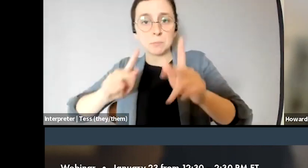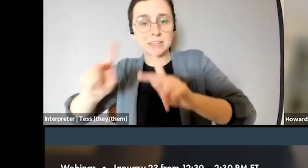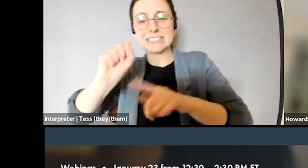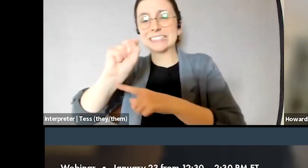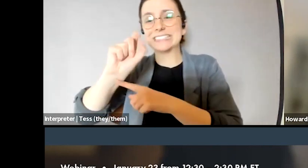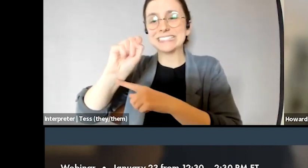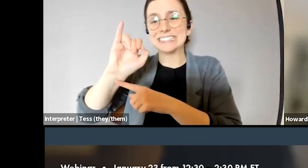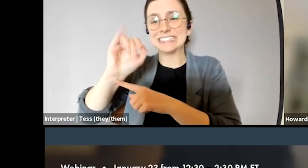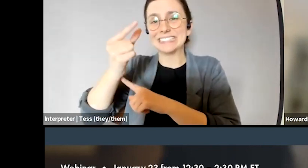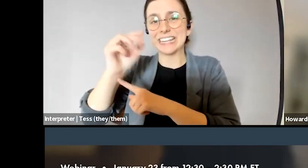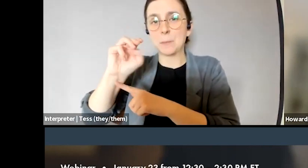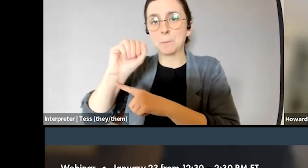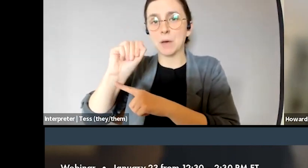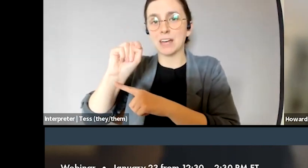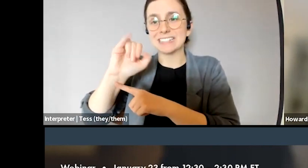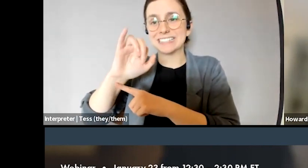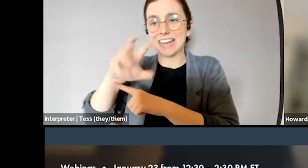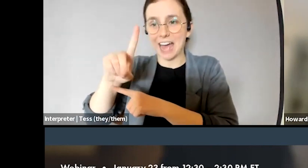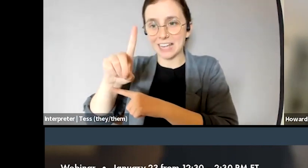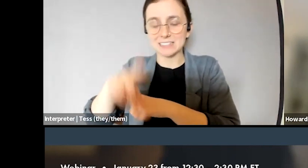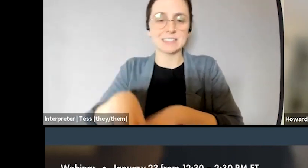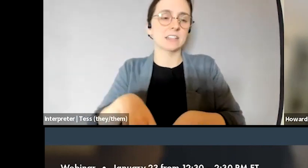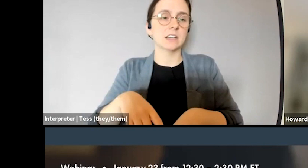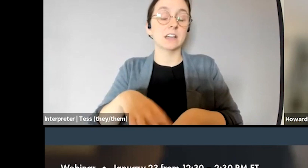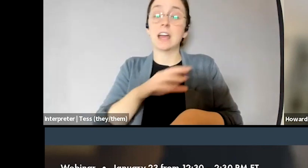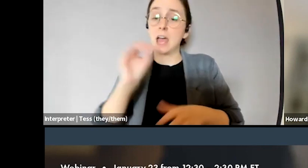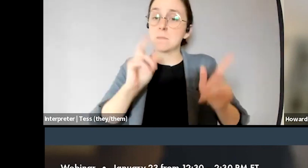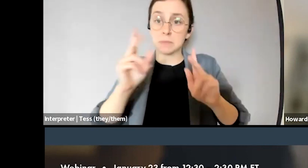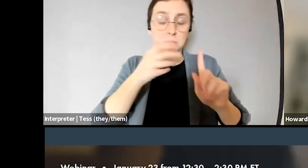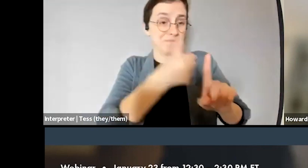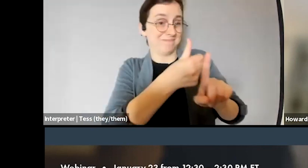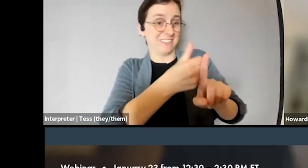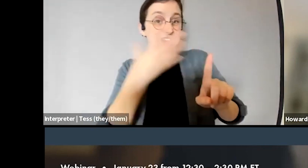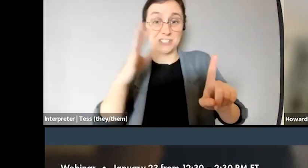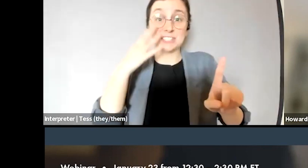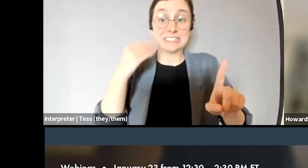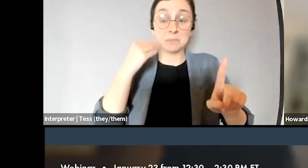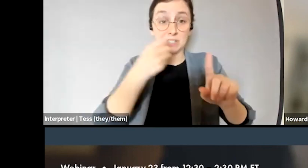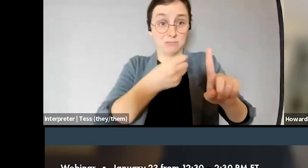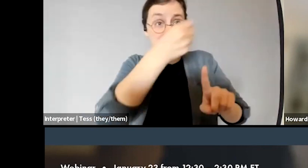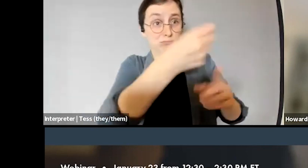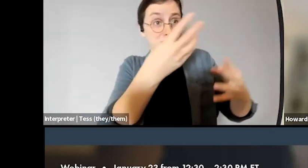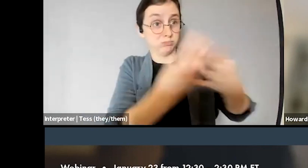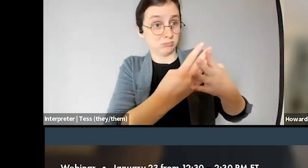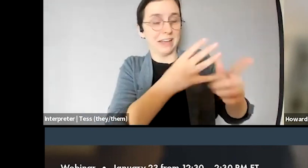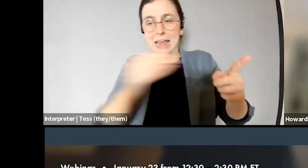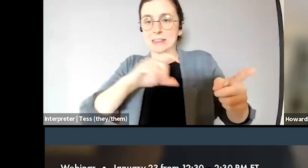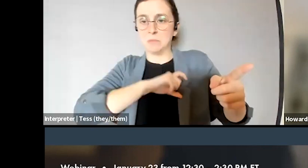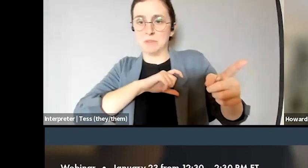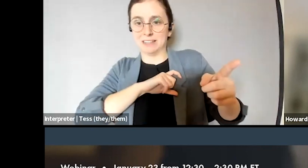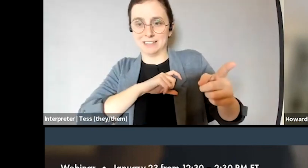criminal justice system and the police. That's the second theme that I wanted to call attention